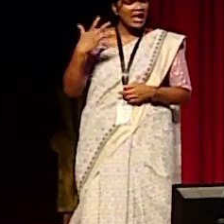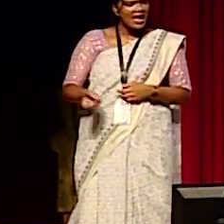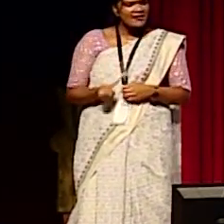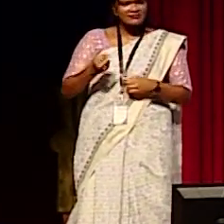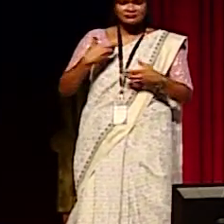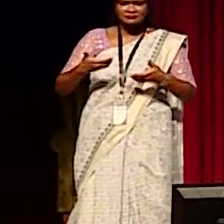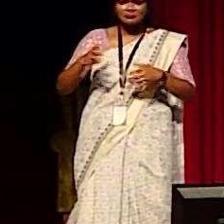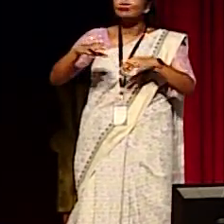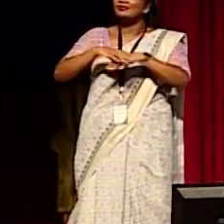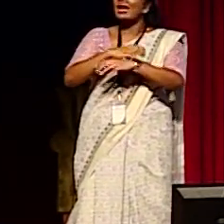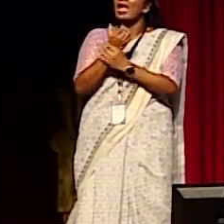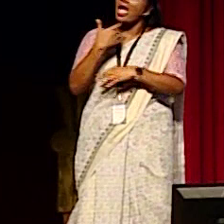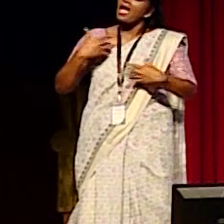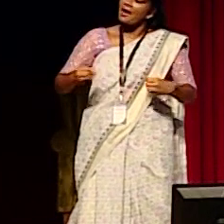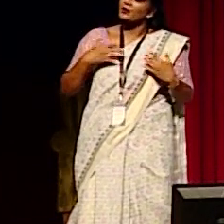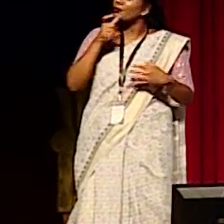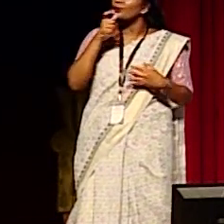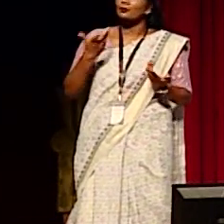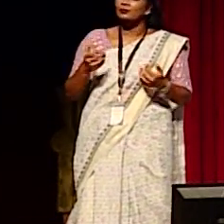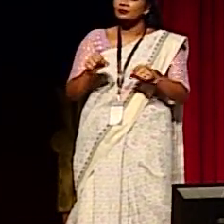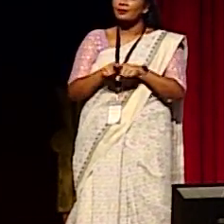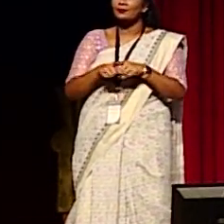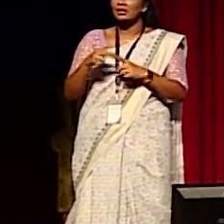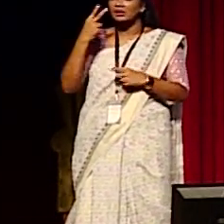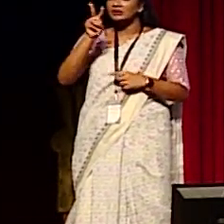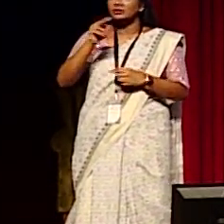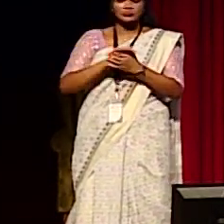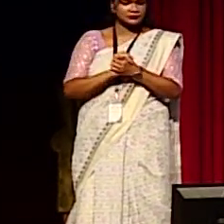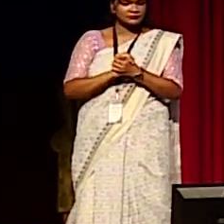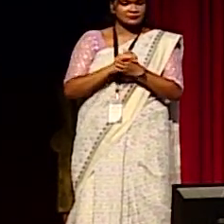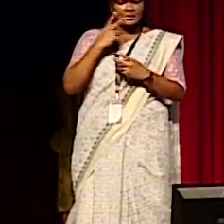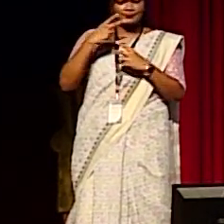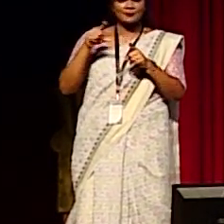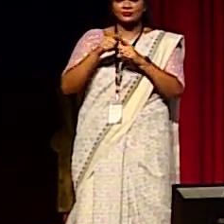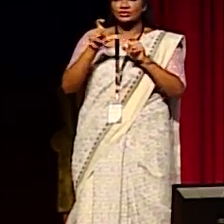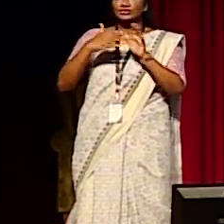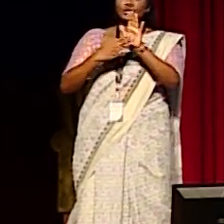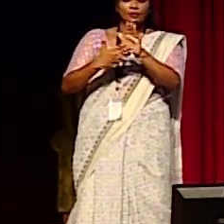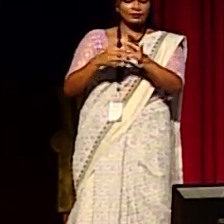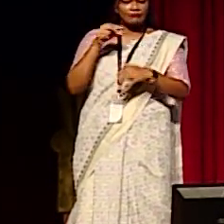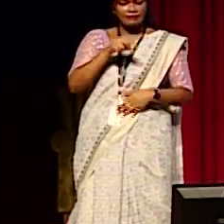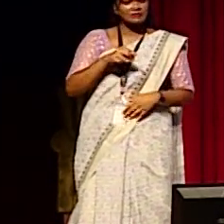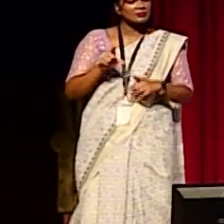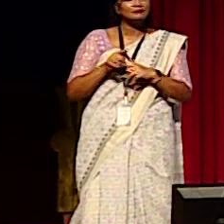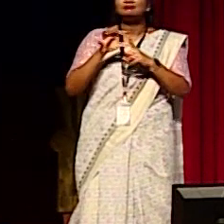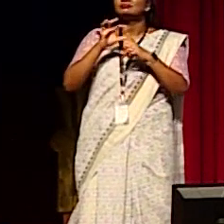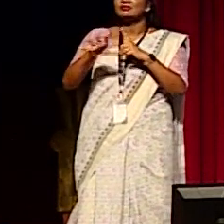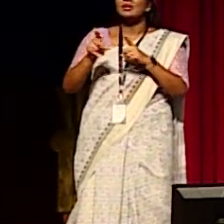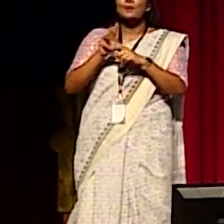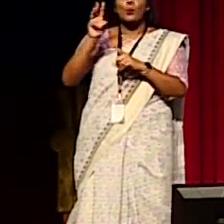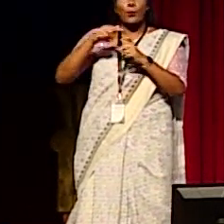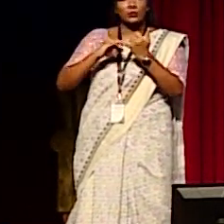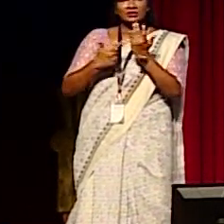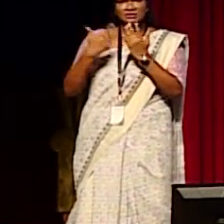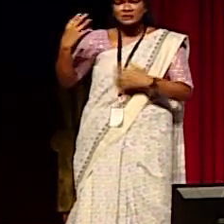this foot and were happy with it? So let's look at the profile of amputees in the West. A typical amputee in the